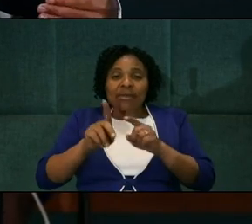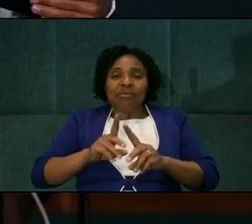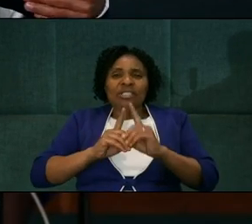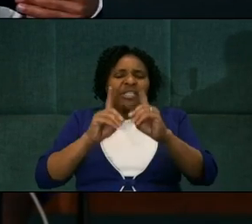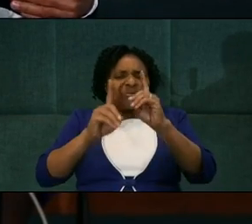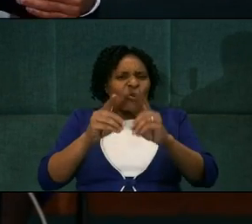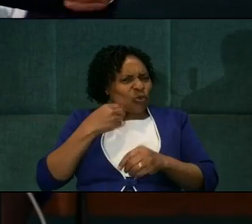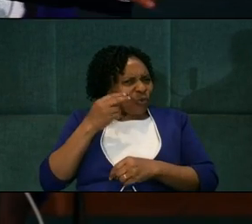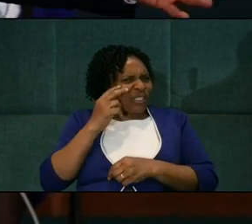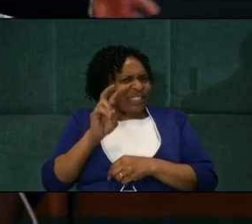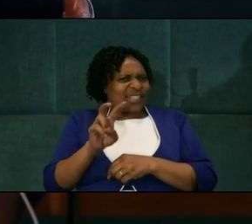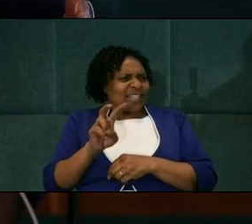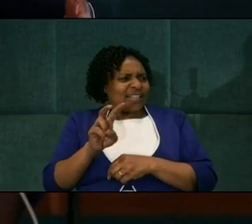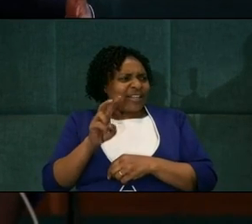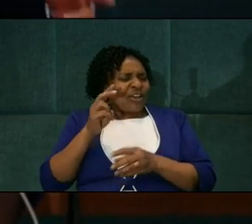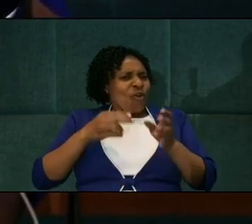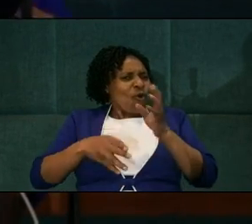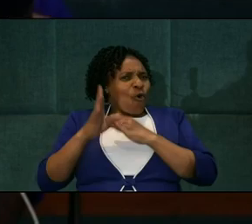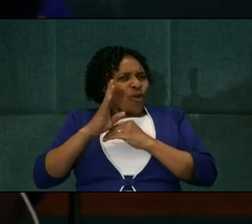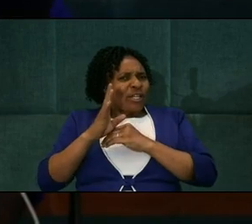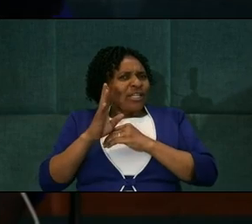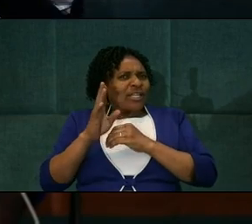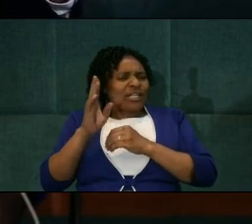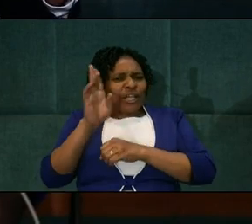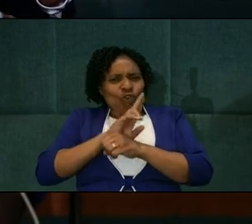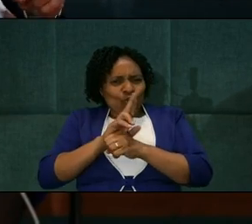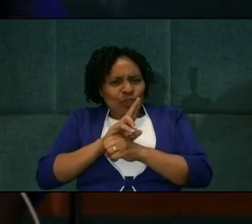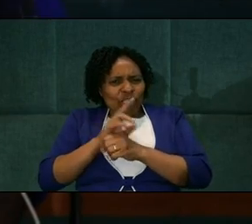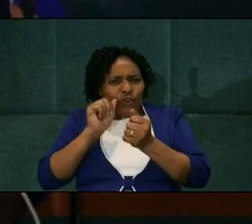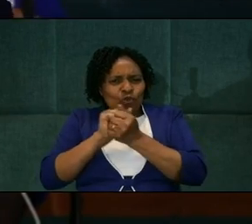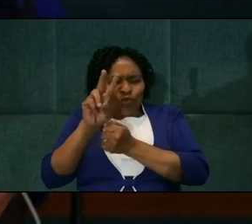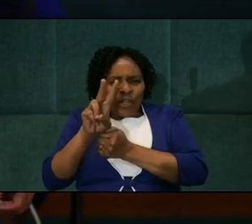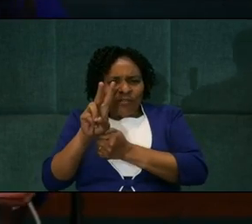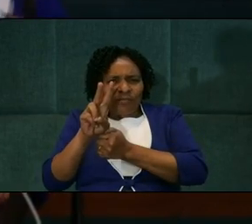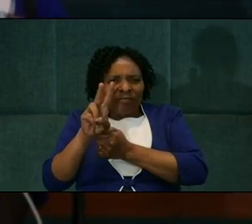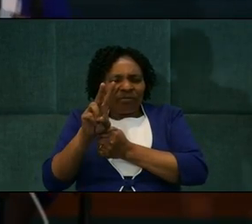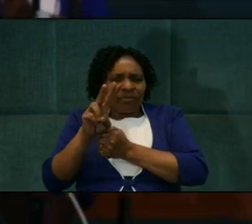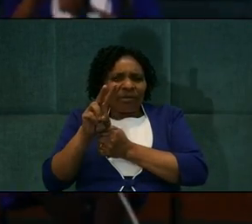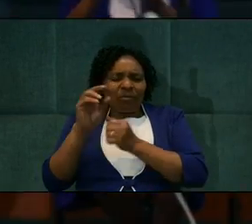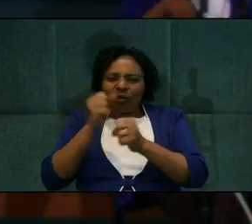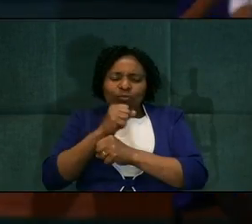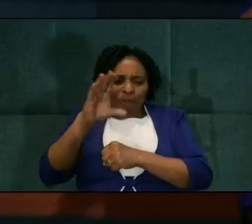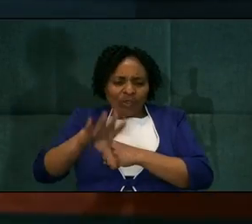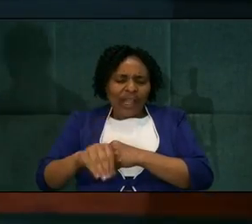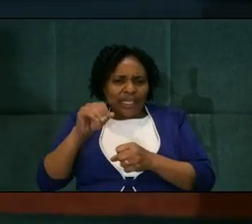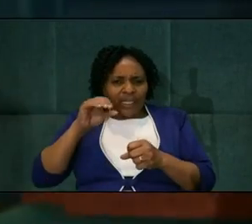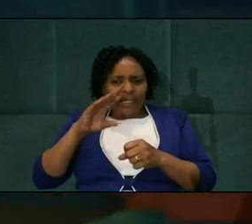have you noticed that when God was choosing 12 disciples, he didn't take one of them out of the church?